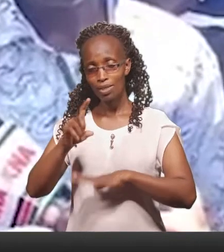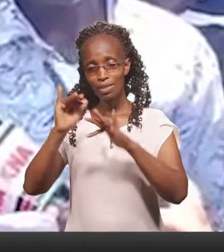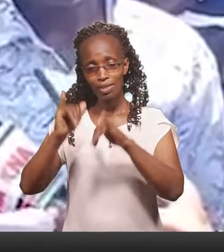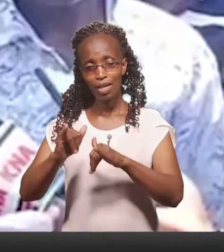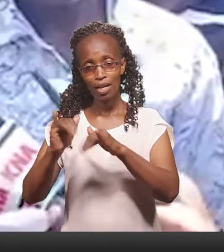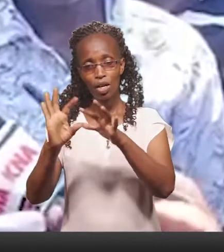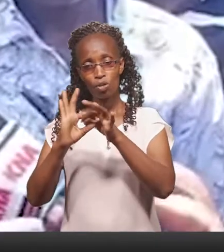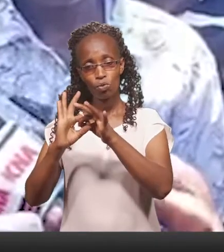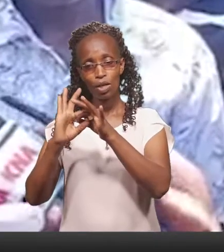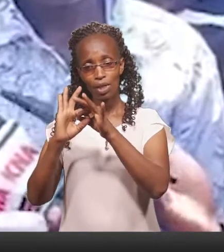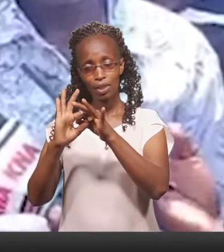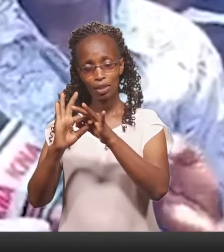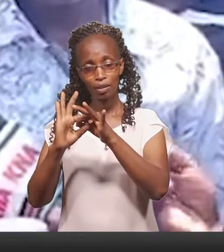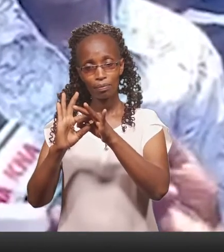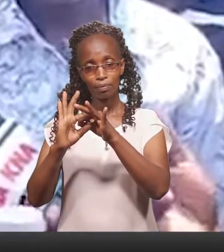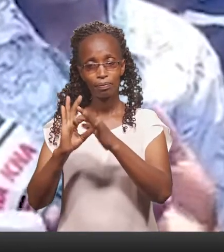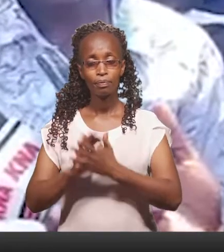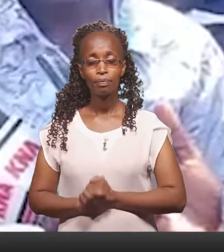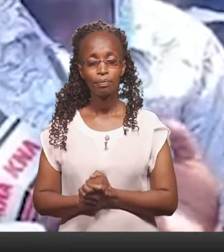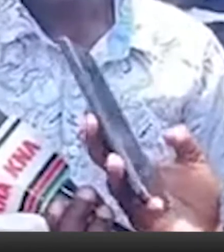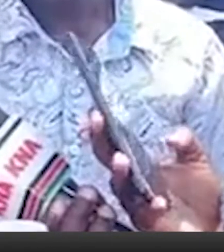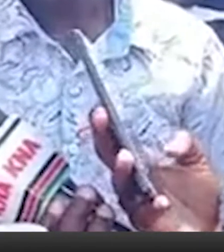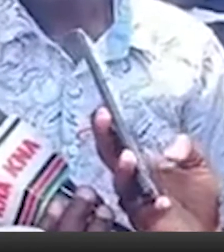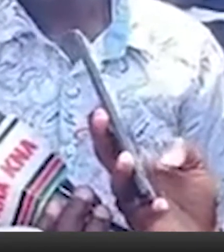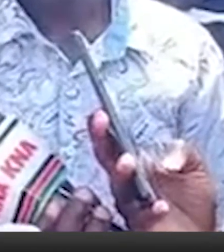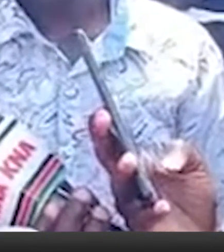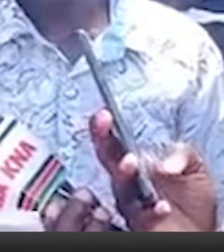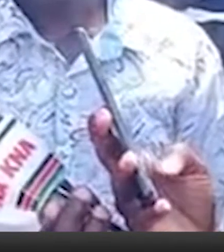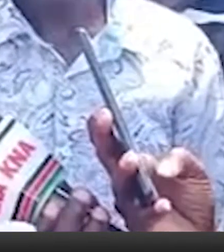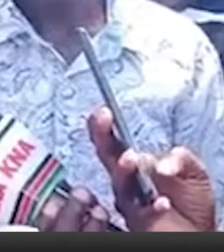must remain united to allow us usher in the golden age of our republic.